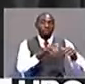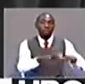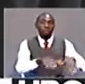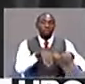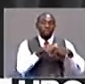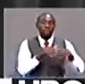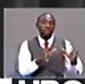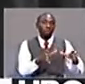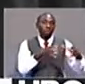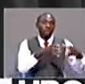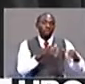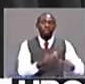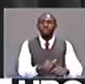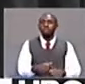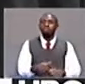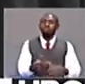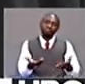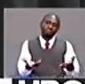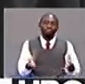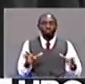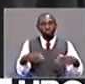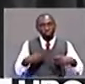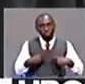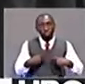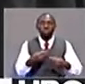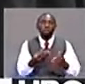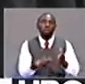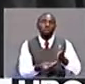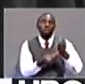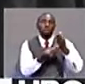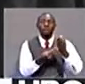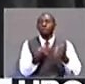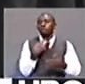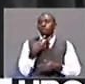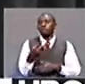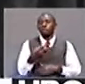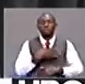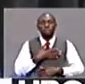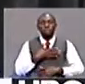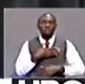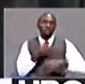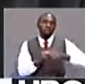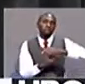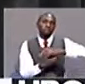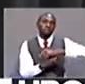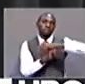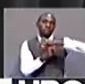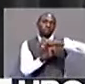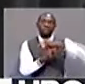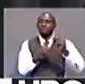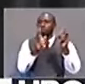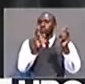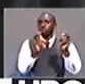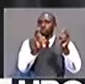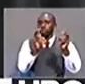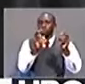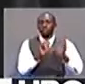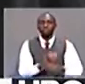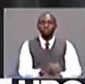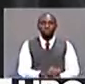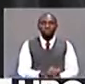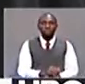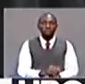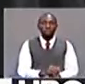to add my voice and support the motion. Madam Speaker, the